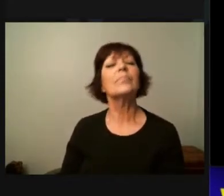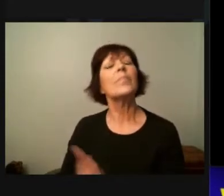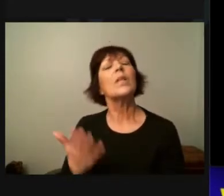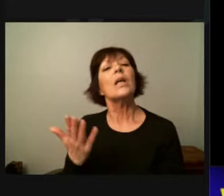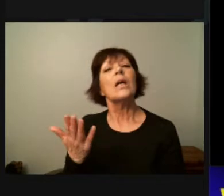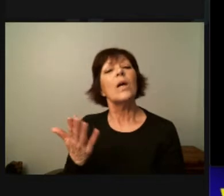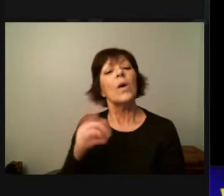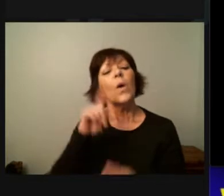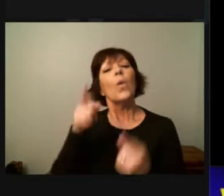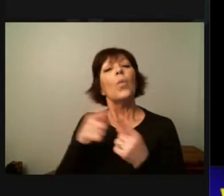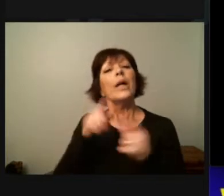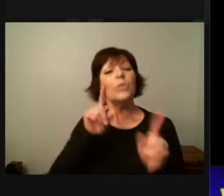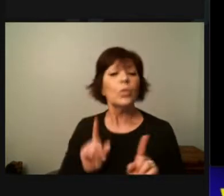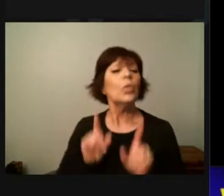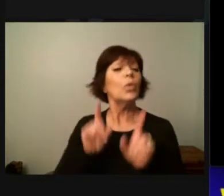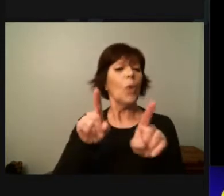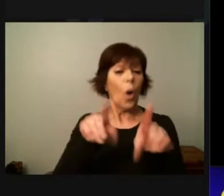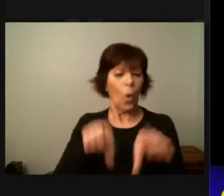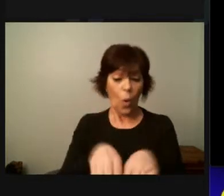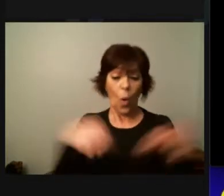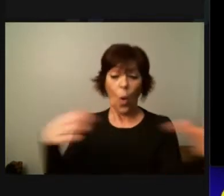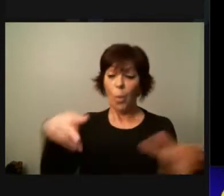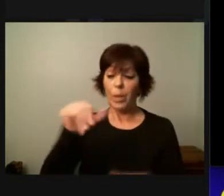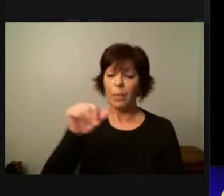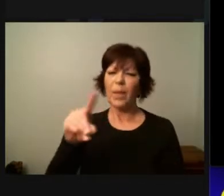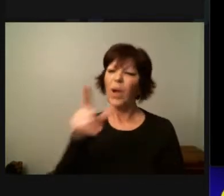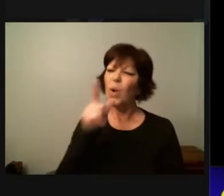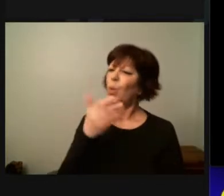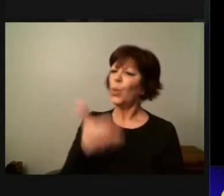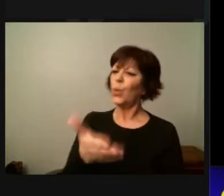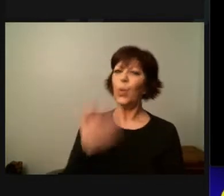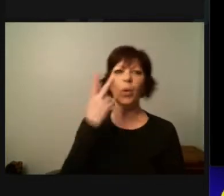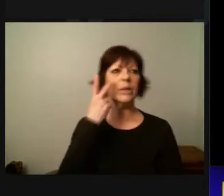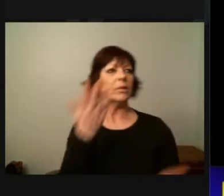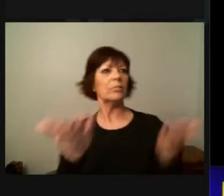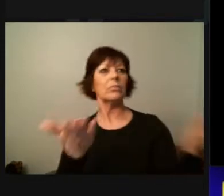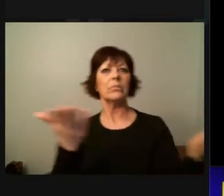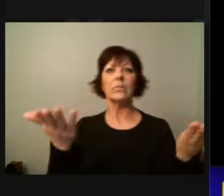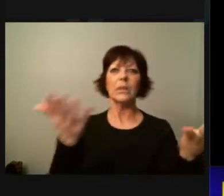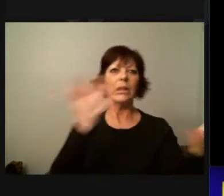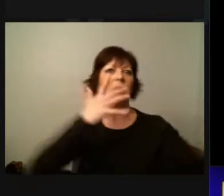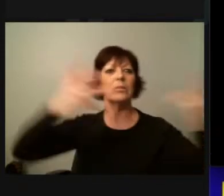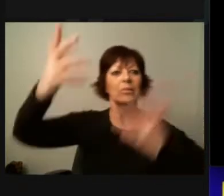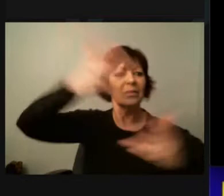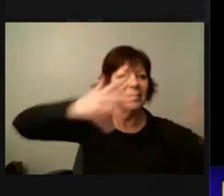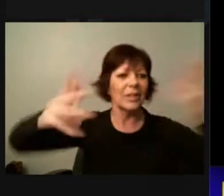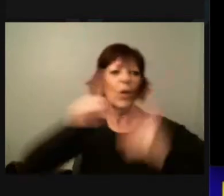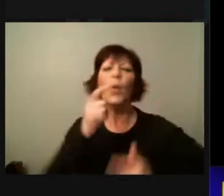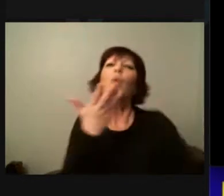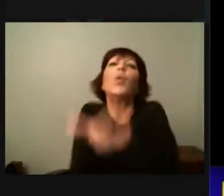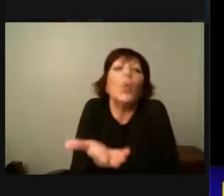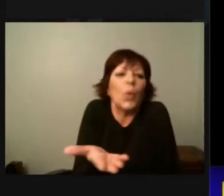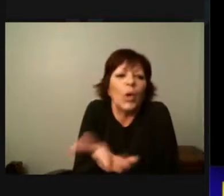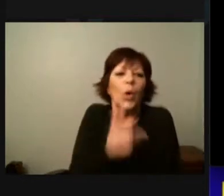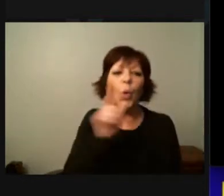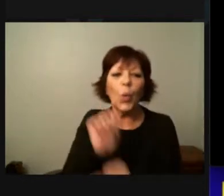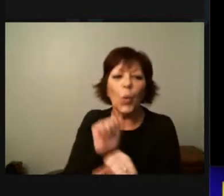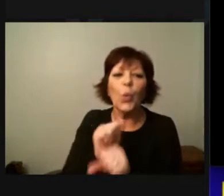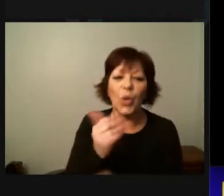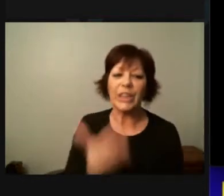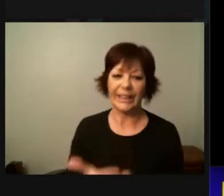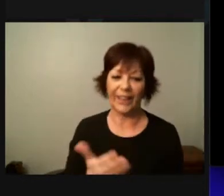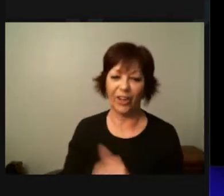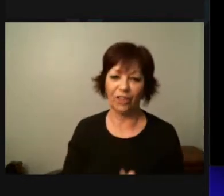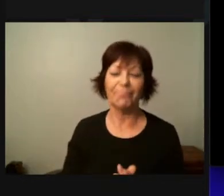So when you come to an open pod, who are the people that you see frantically moving back and forth? Who works at these